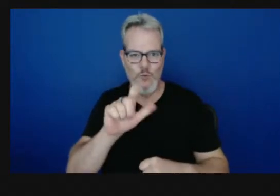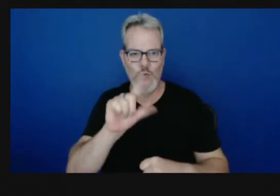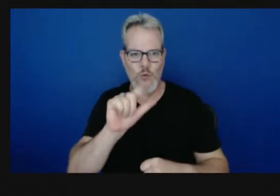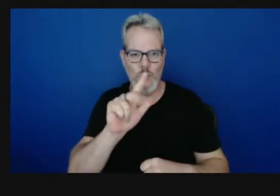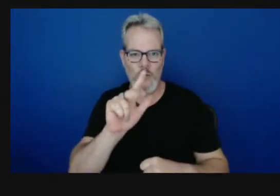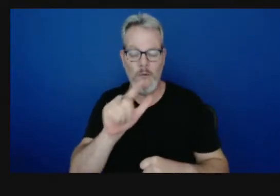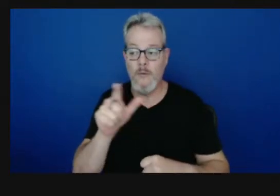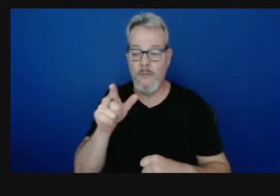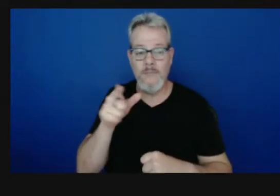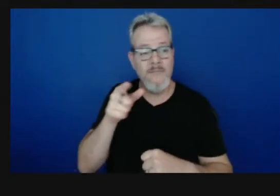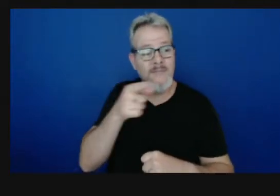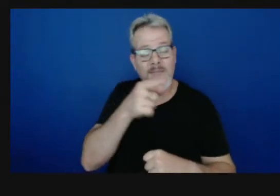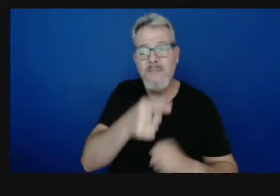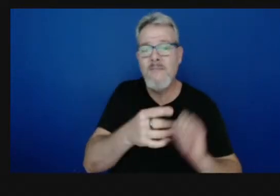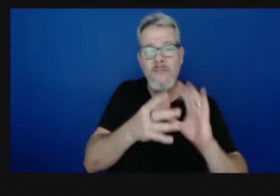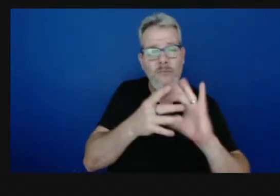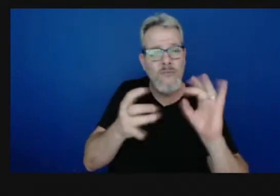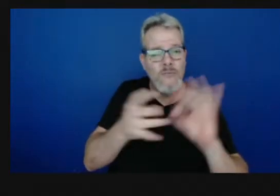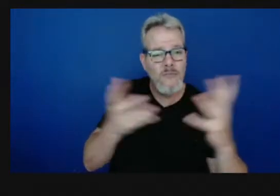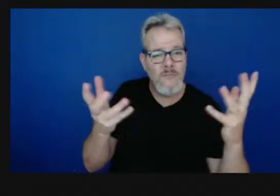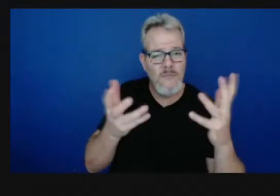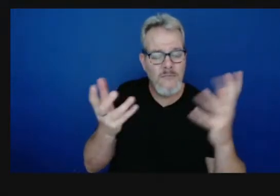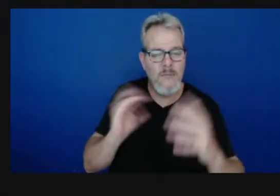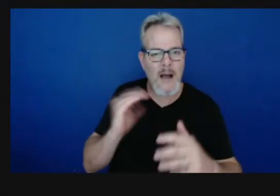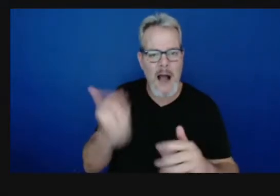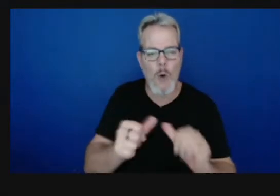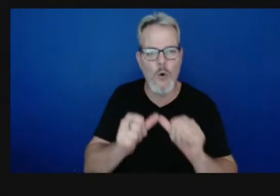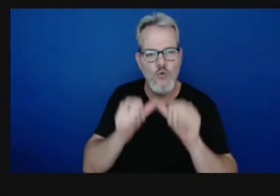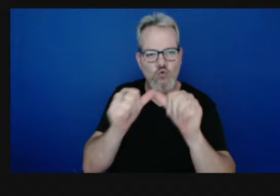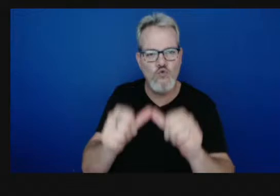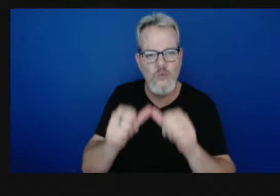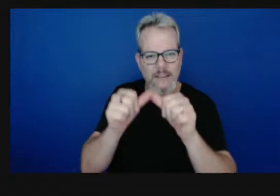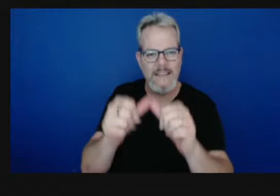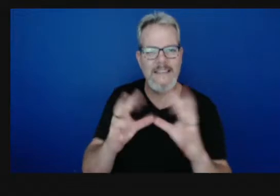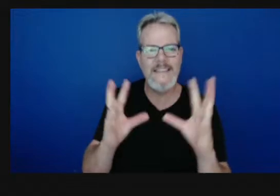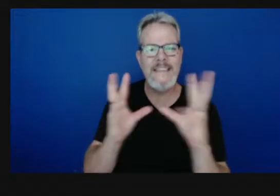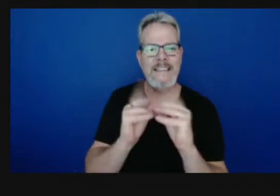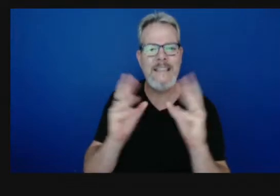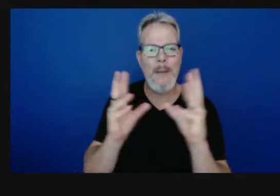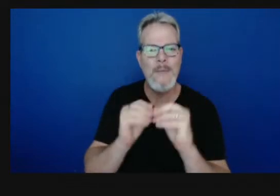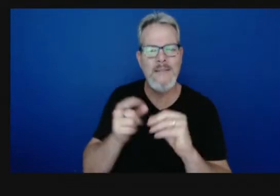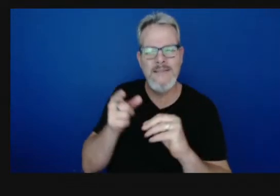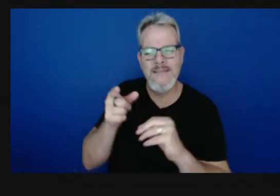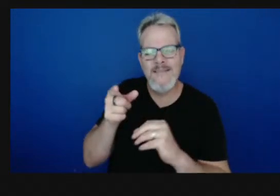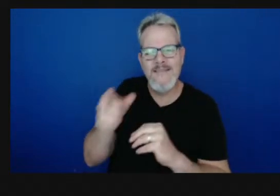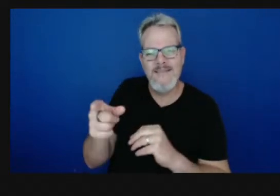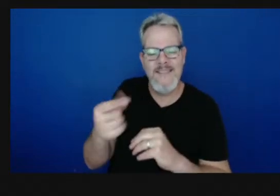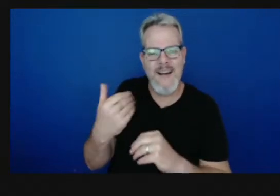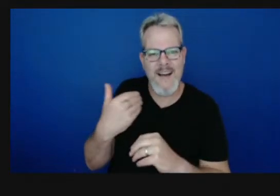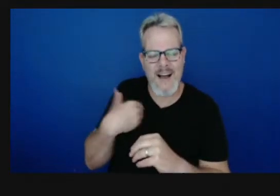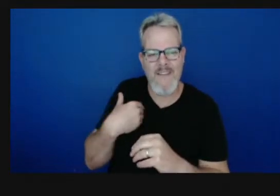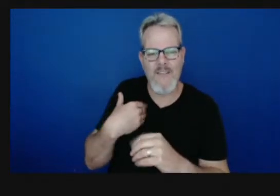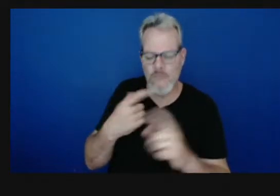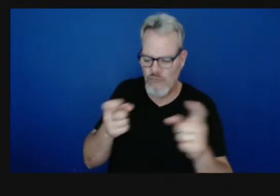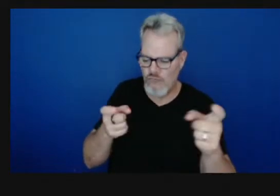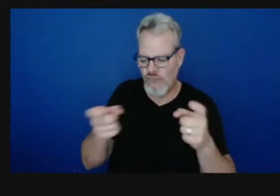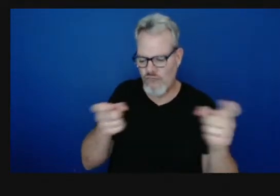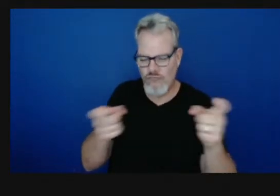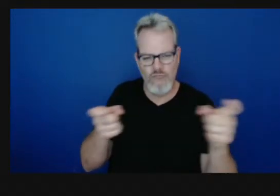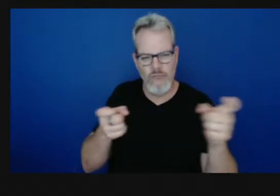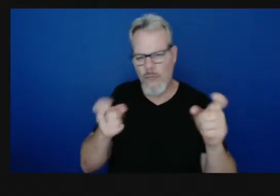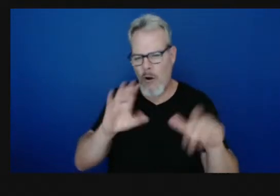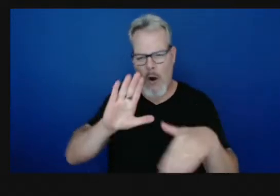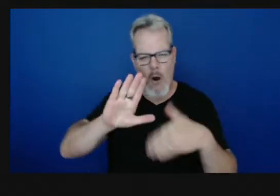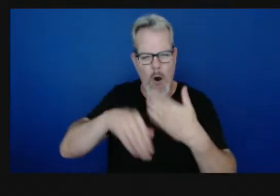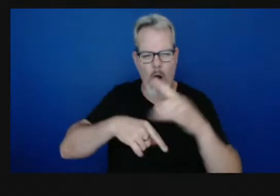been doing a resilience hub summit with Vibrant Hawaii, coordinating all of the resilience hubs across